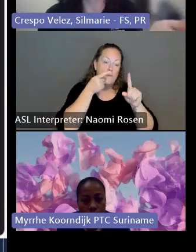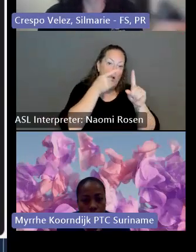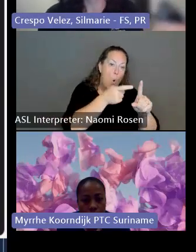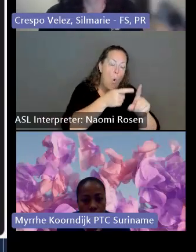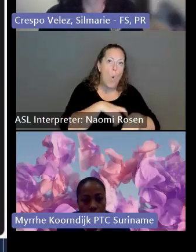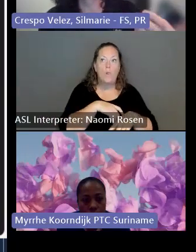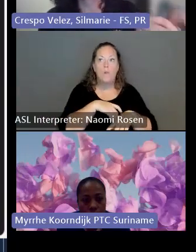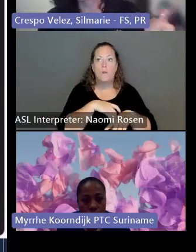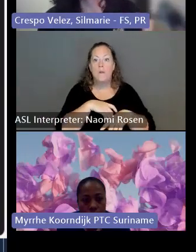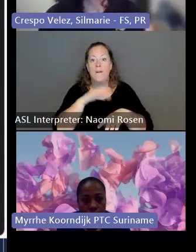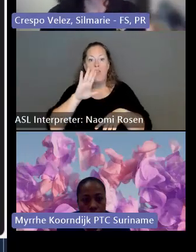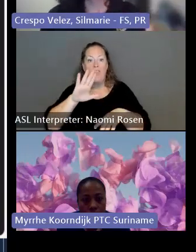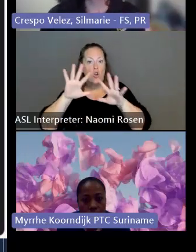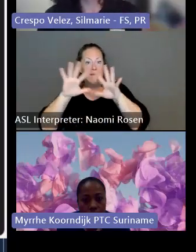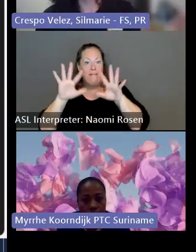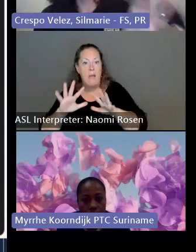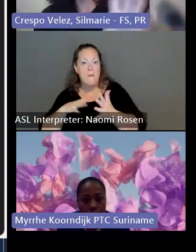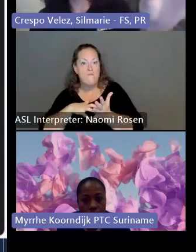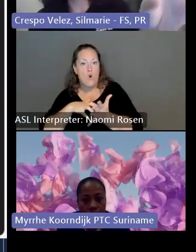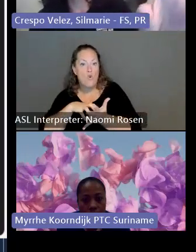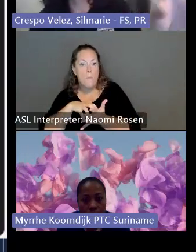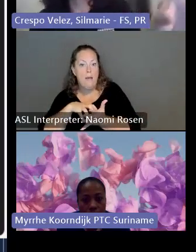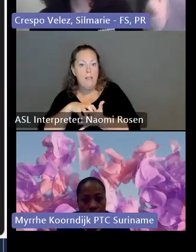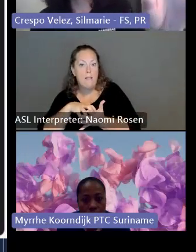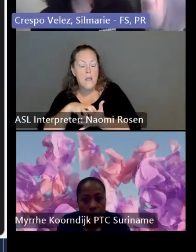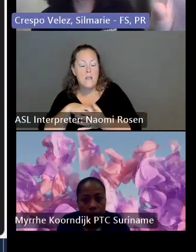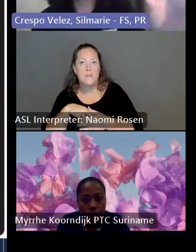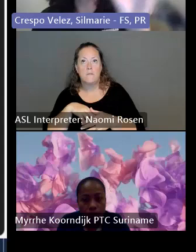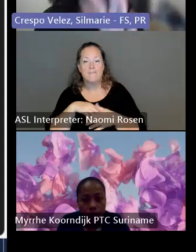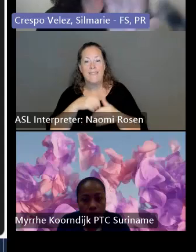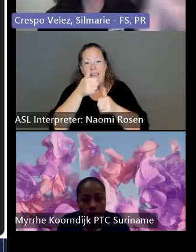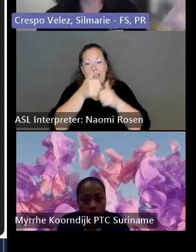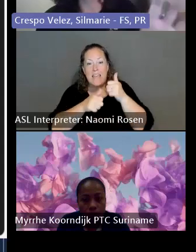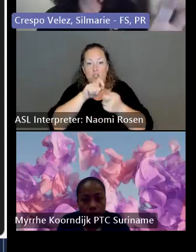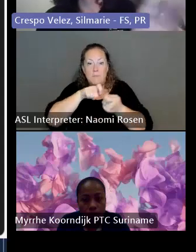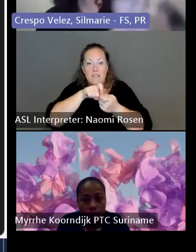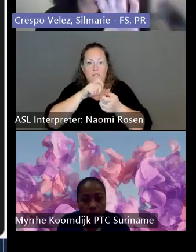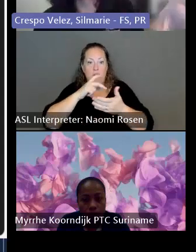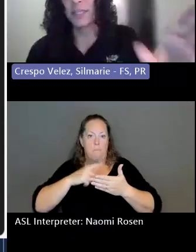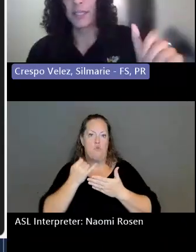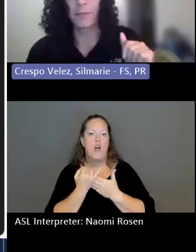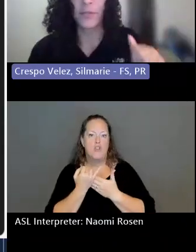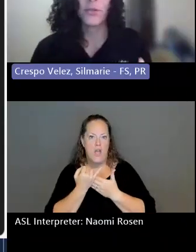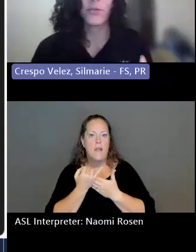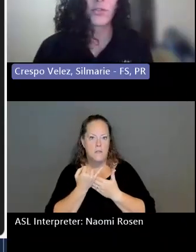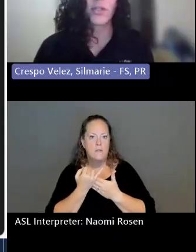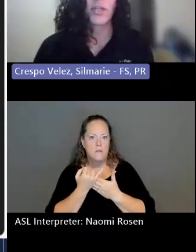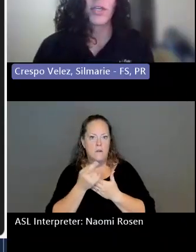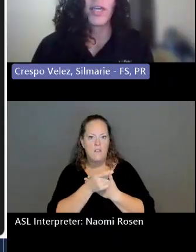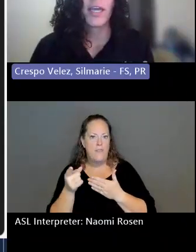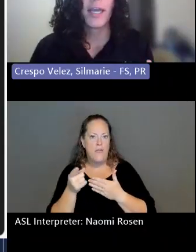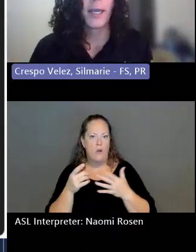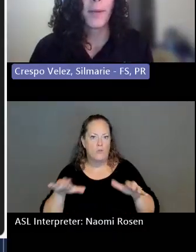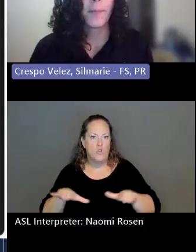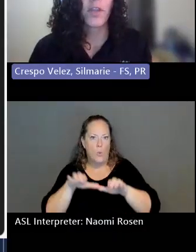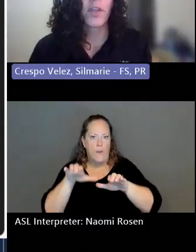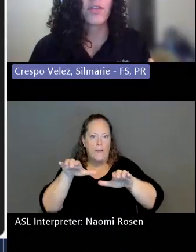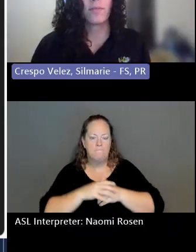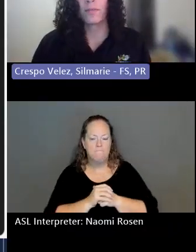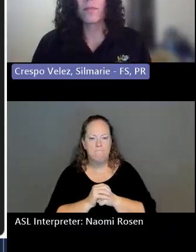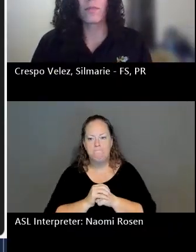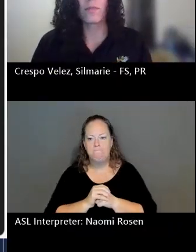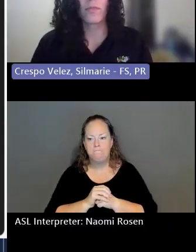climate vulnerabilities, and each specific project that is being used.